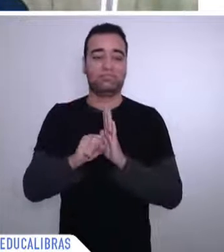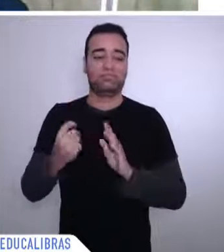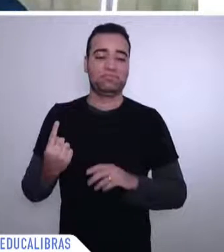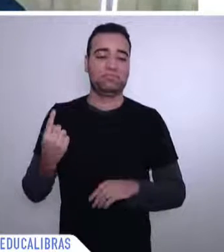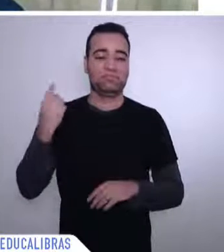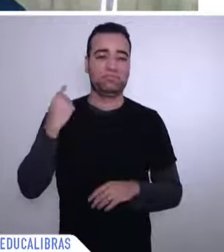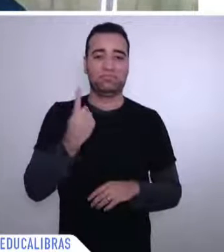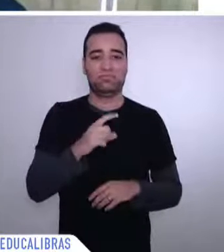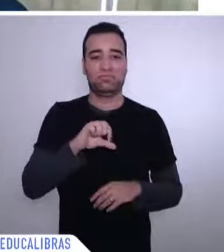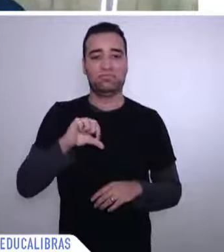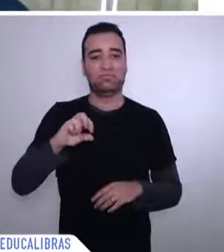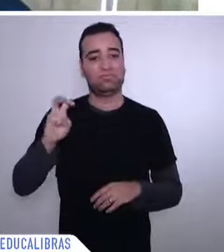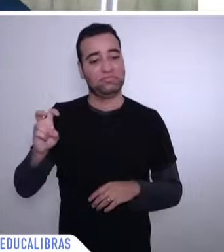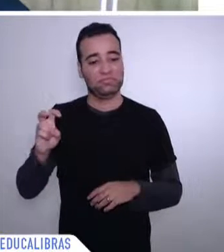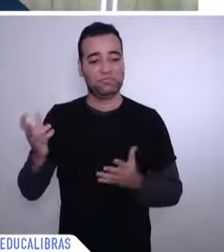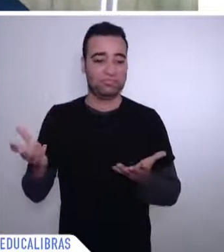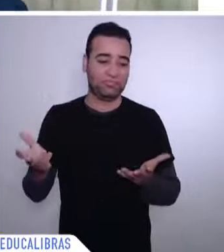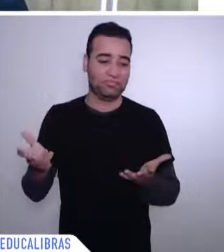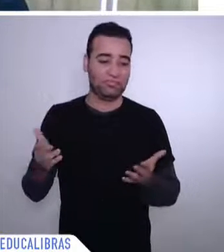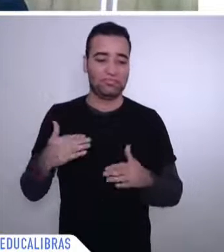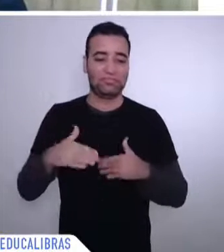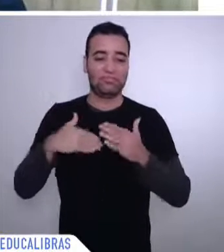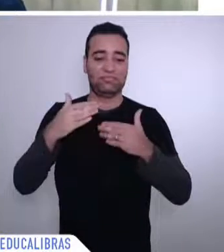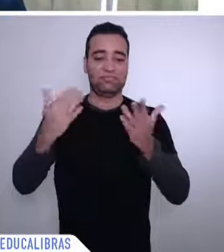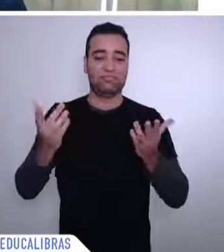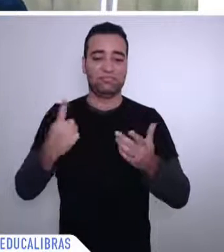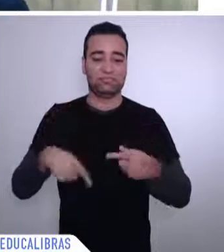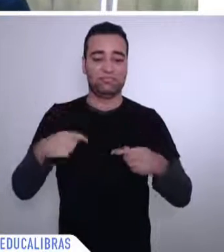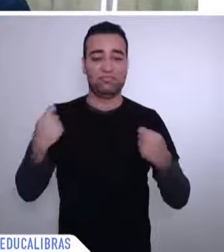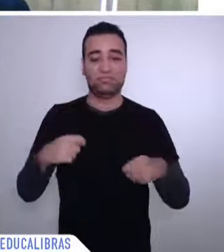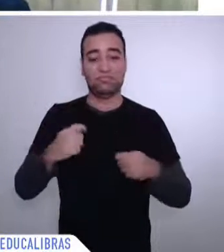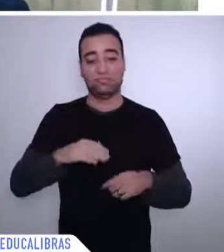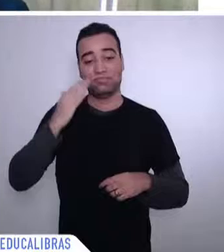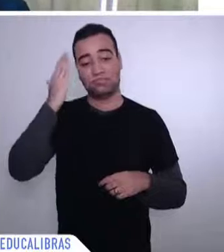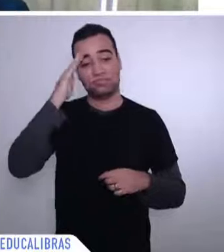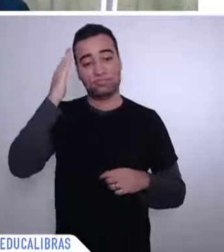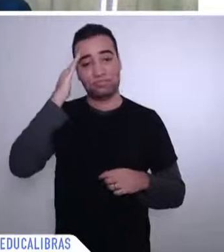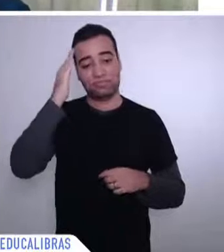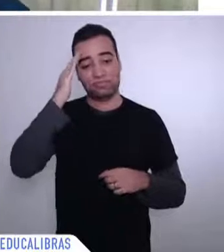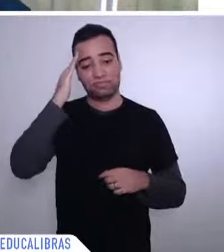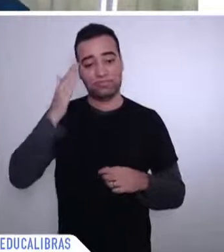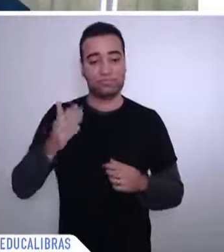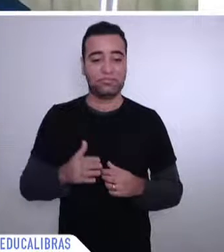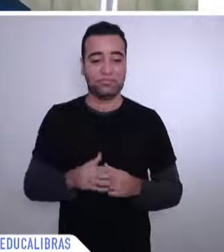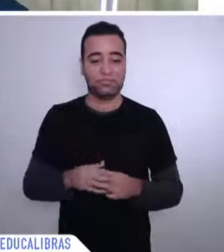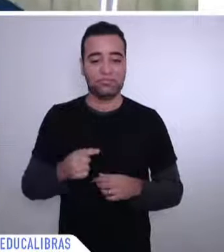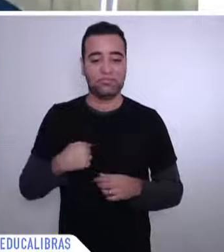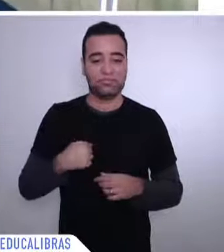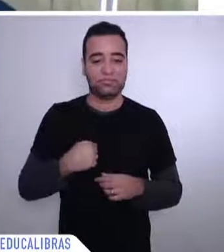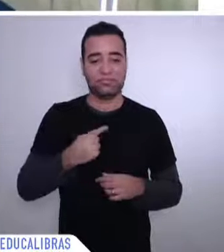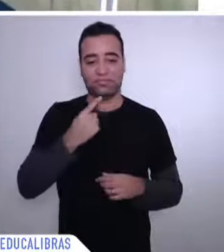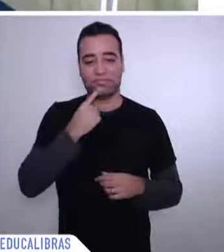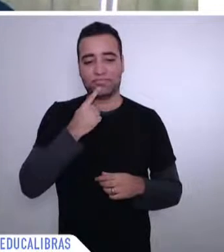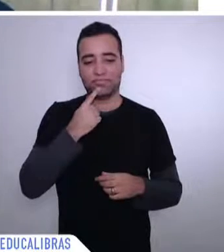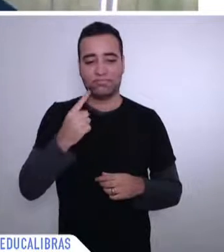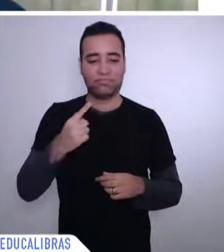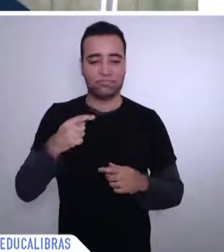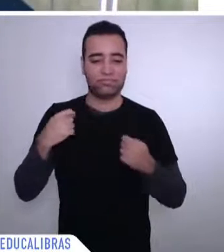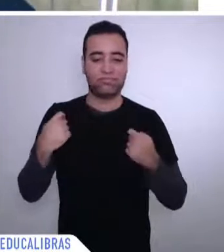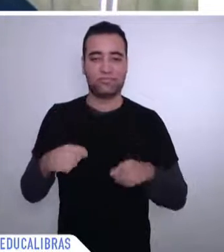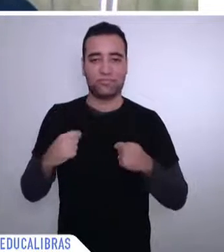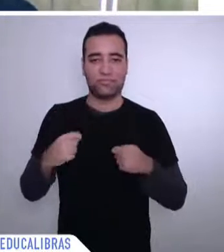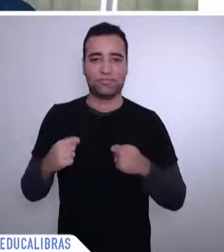And around 1990, for example, in which I started discussing such things. We need to understand,